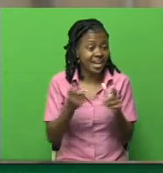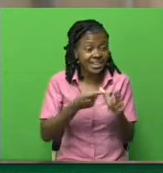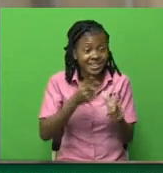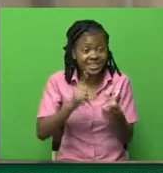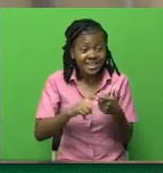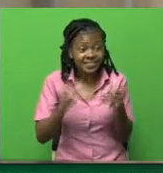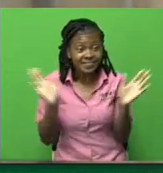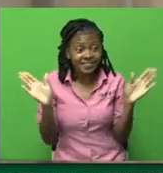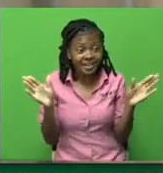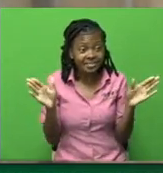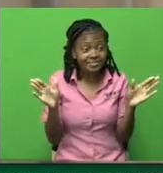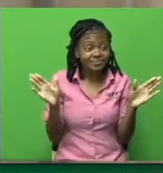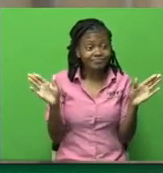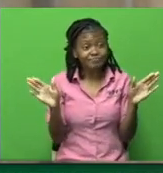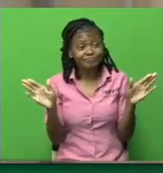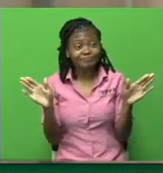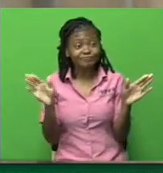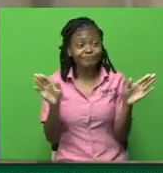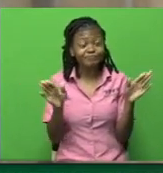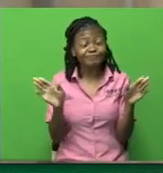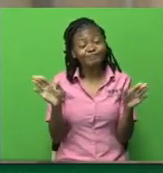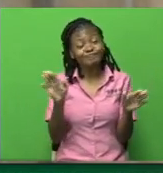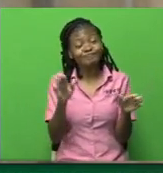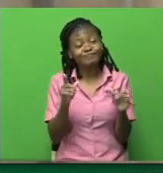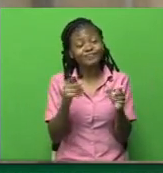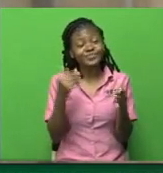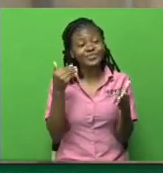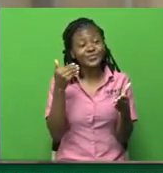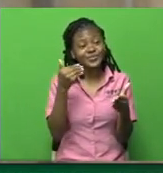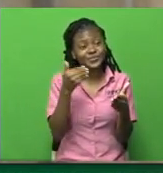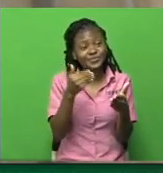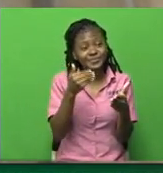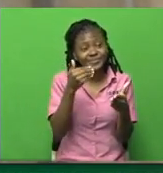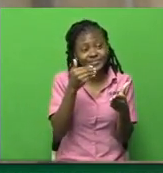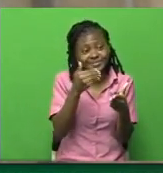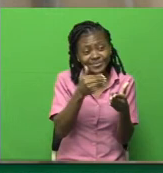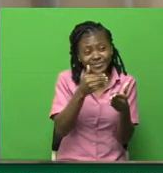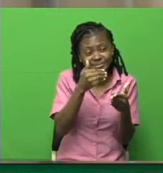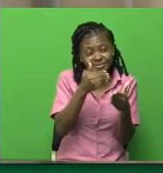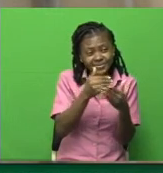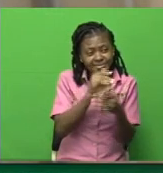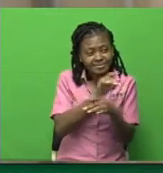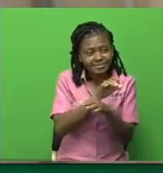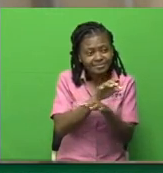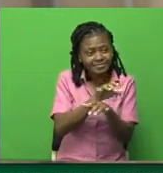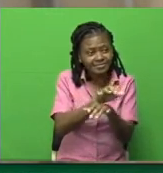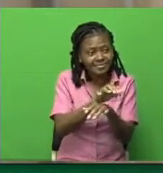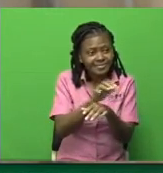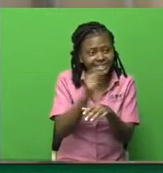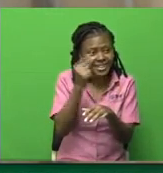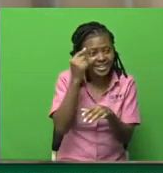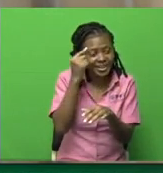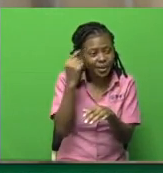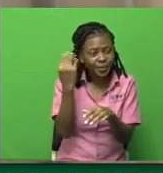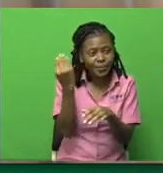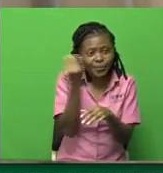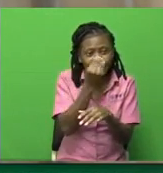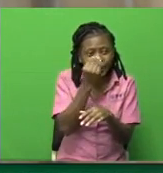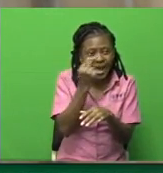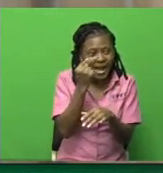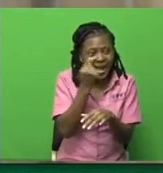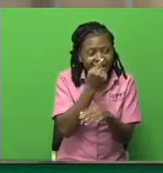hung Aloft then nearer and nearer grew thinking only of her brilliant eyes